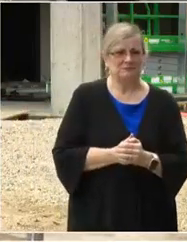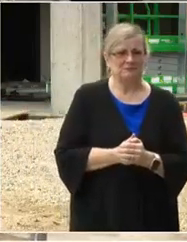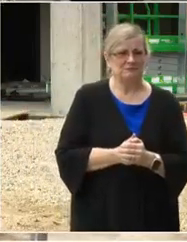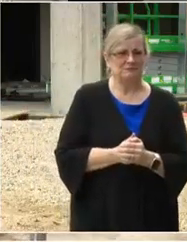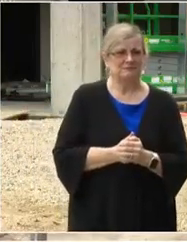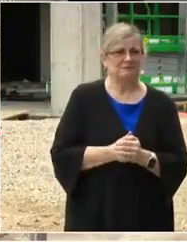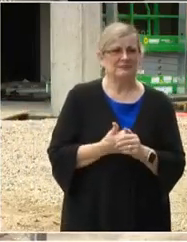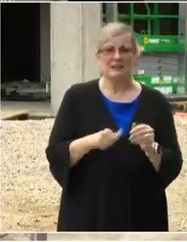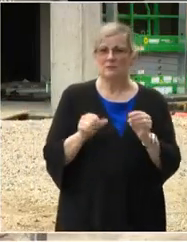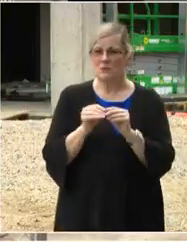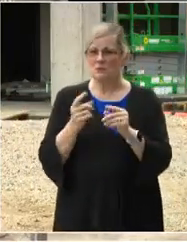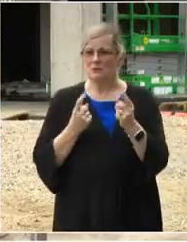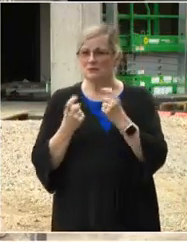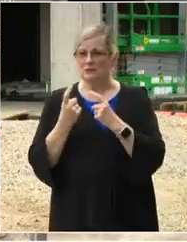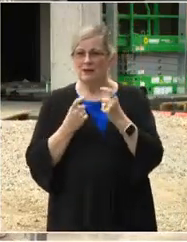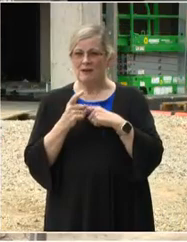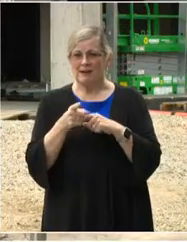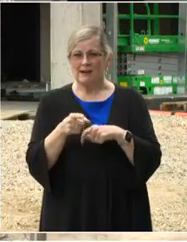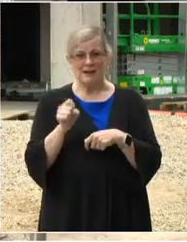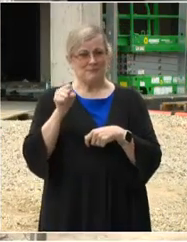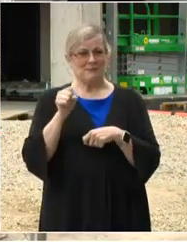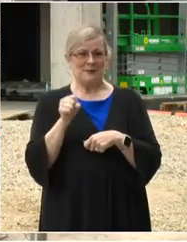Any other questions? Yes.